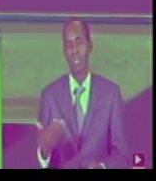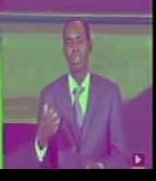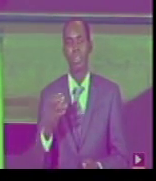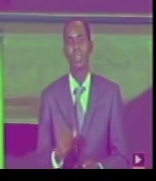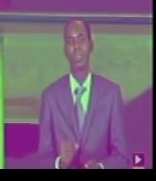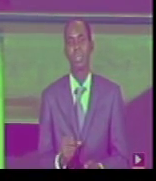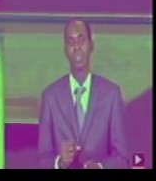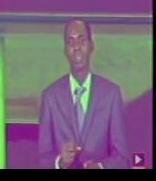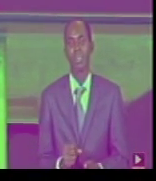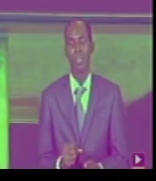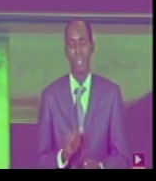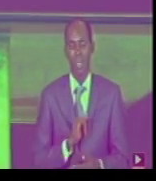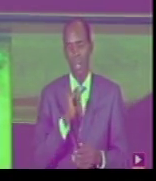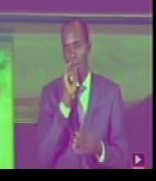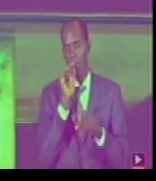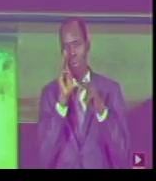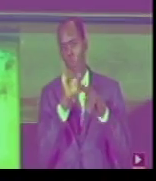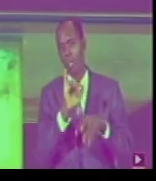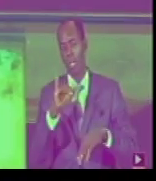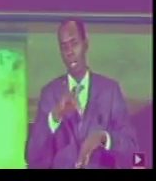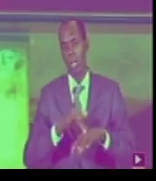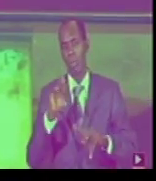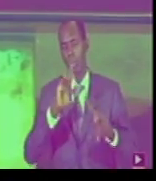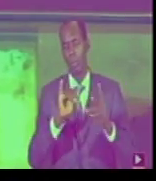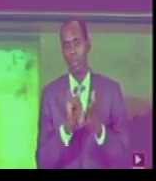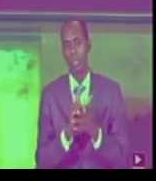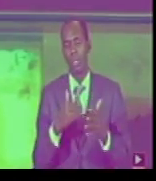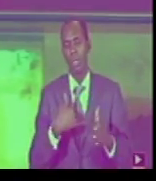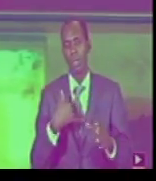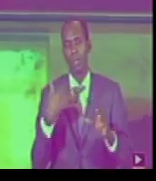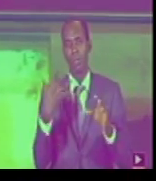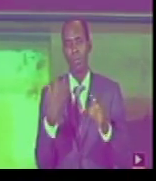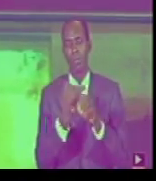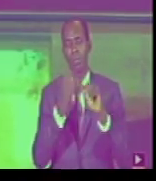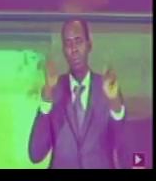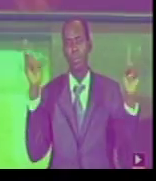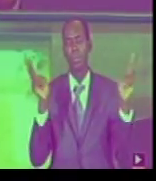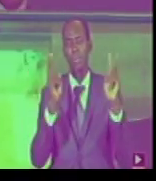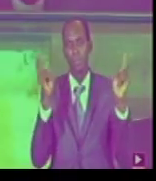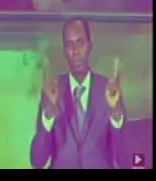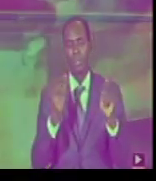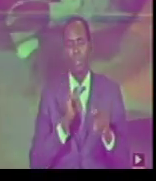looking at victorious people. I'm looking at conquering people.